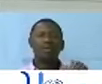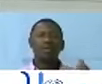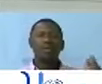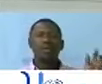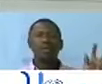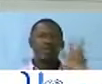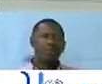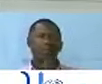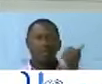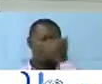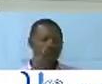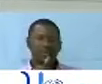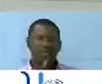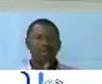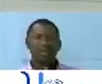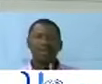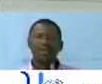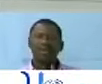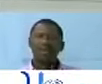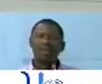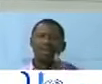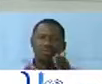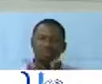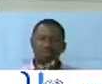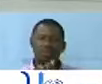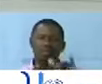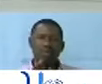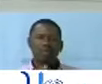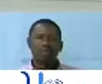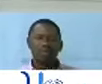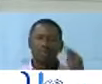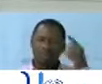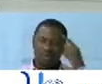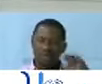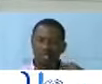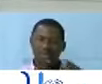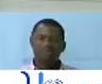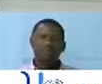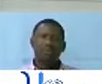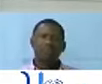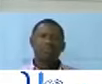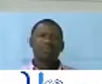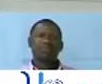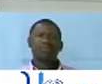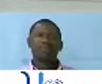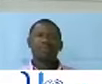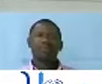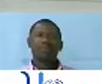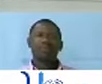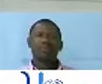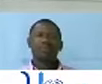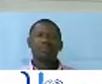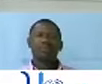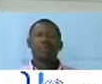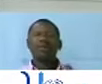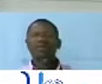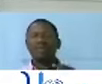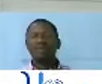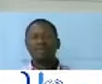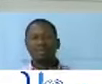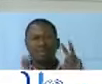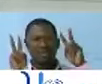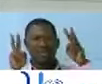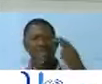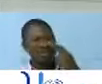wala United Nations xalaton ci mom. In fact, he saw us as collaborators with the